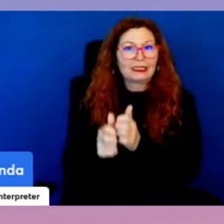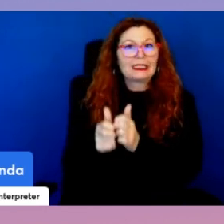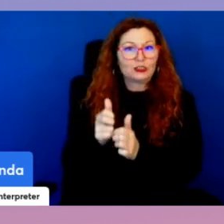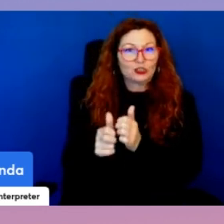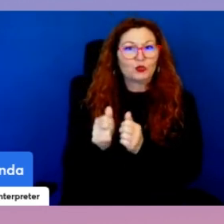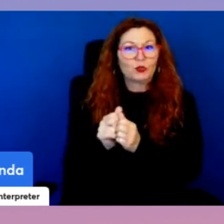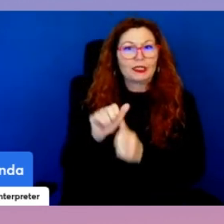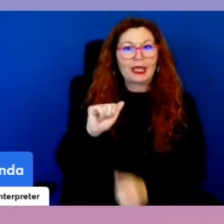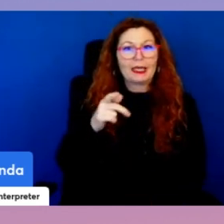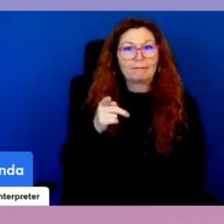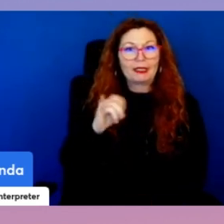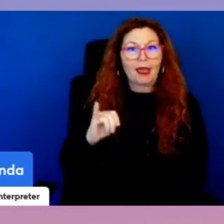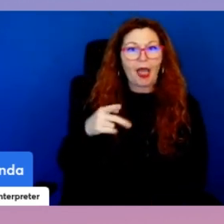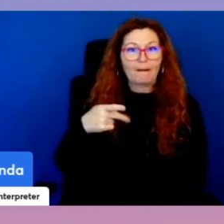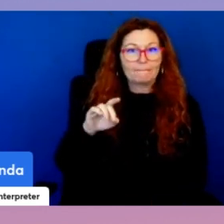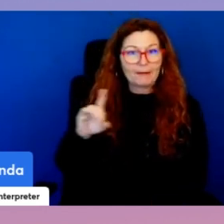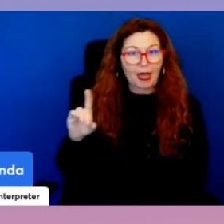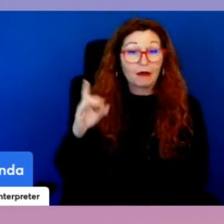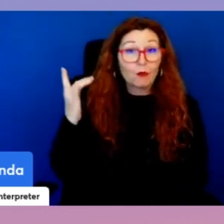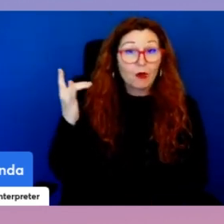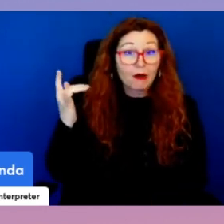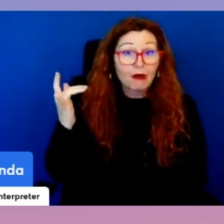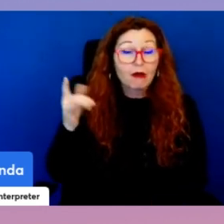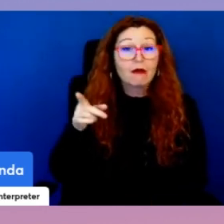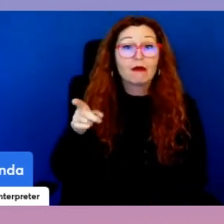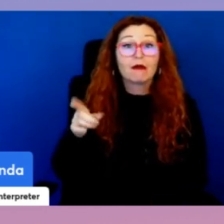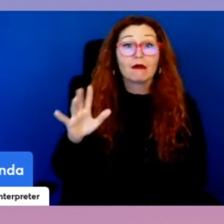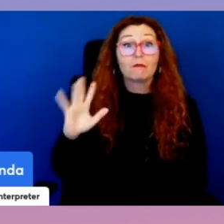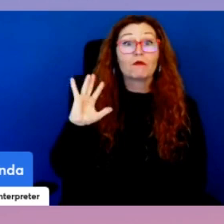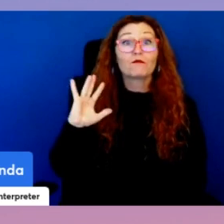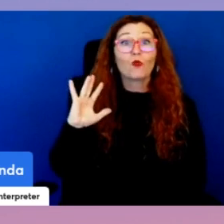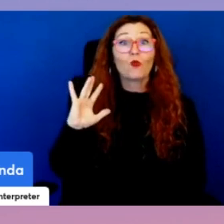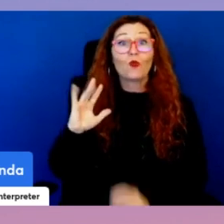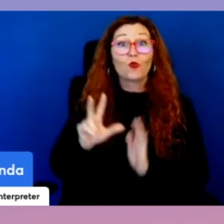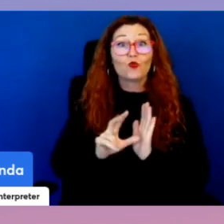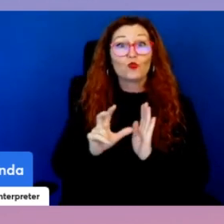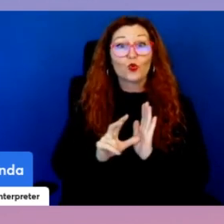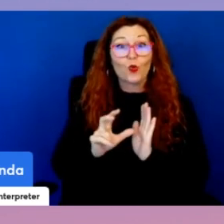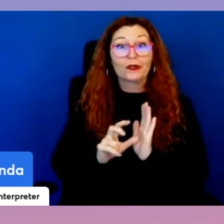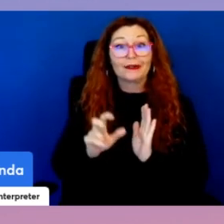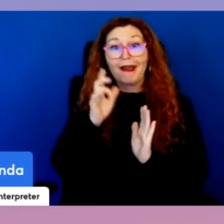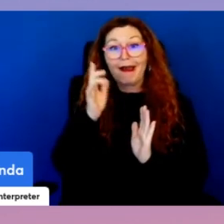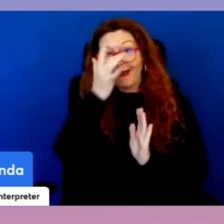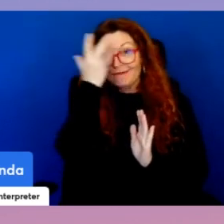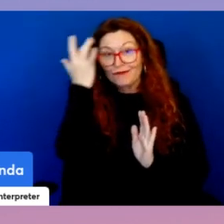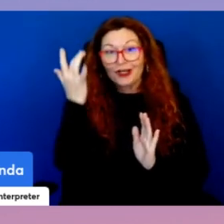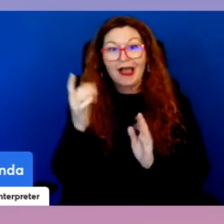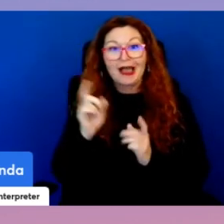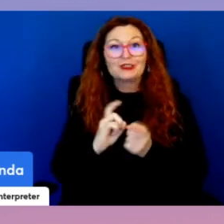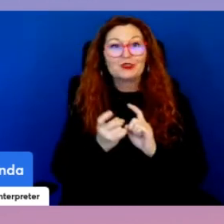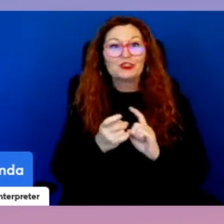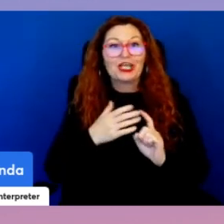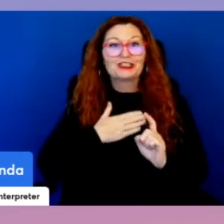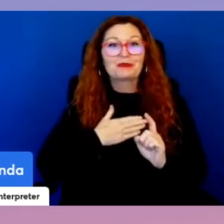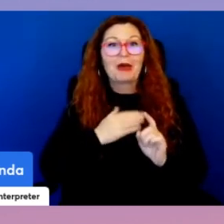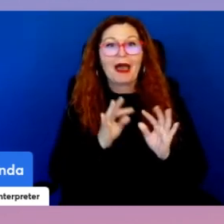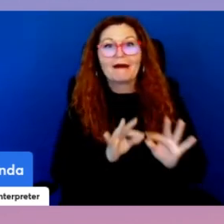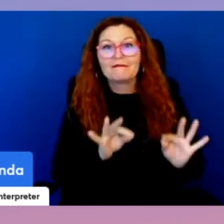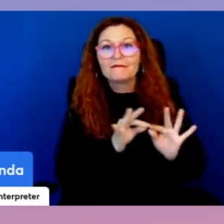our API pod, and the reason for that is before recording I forgot to change my